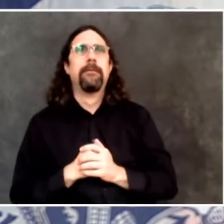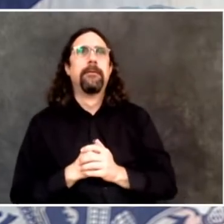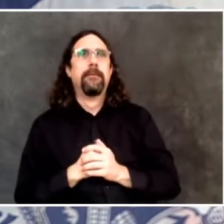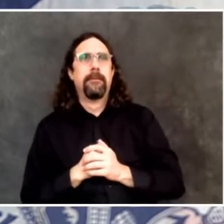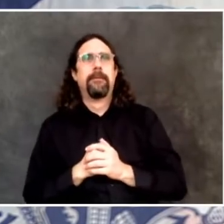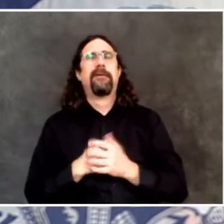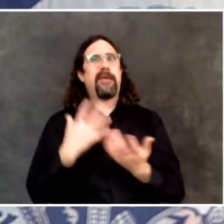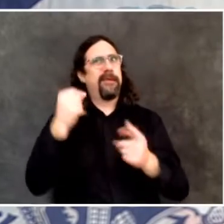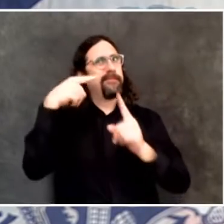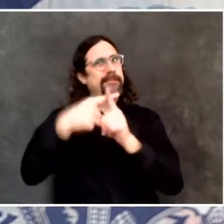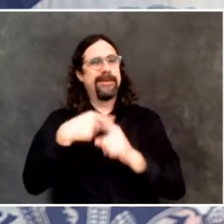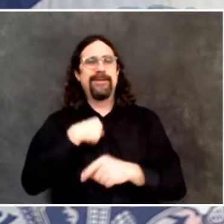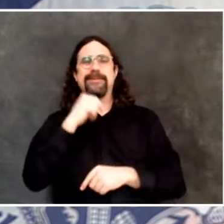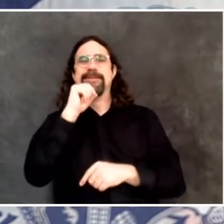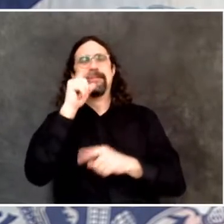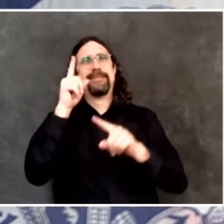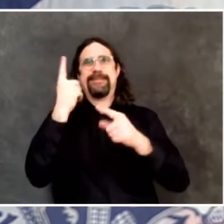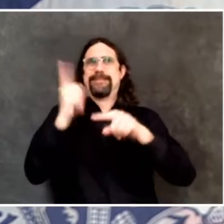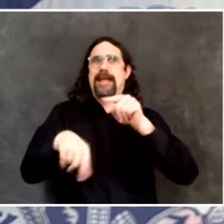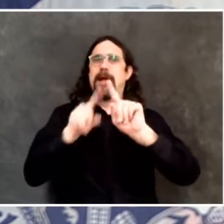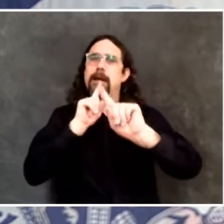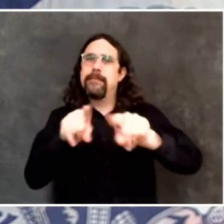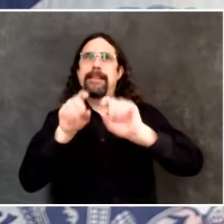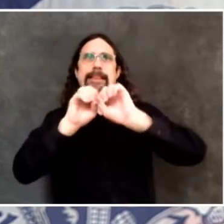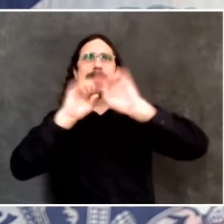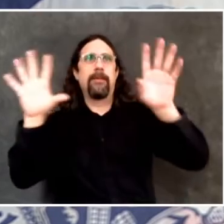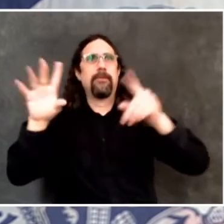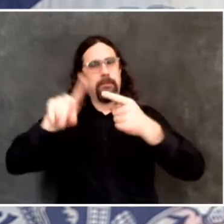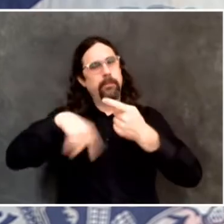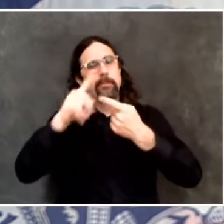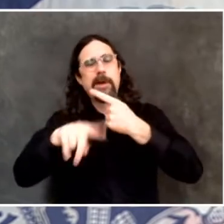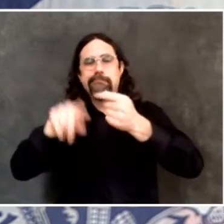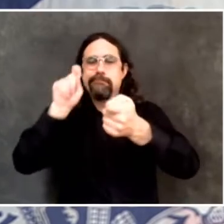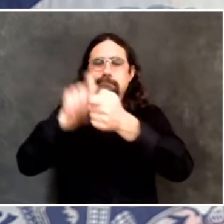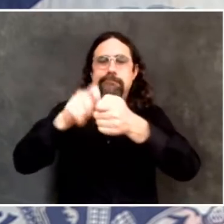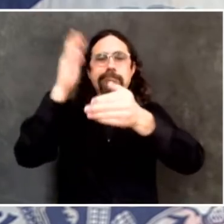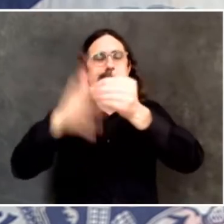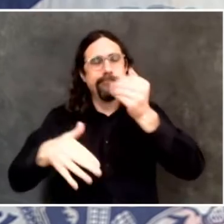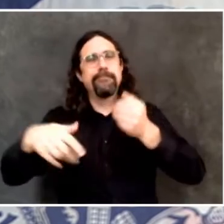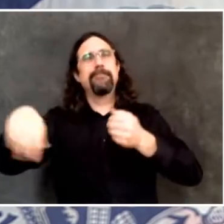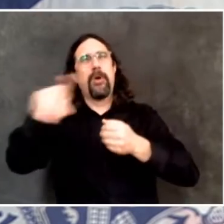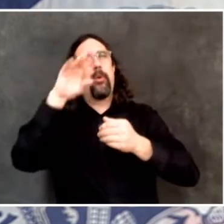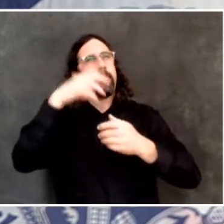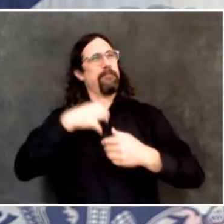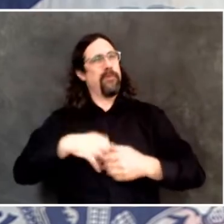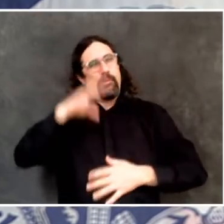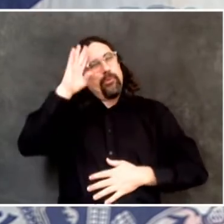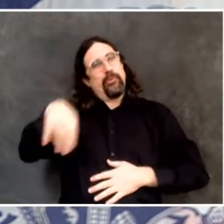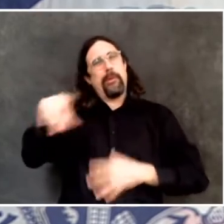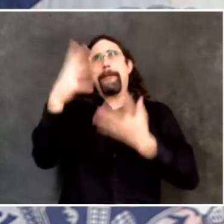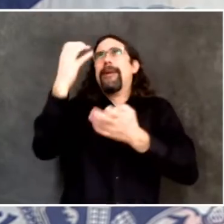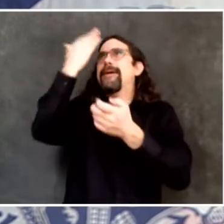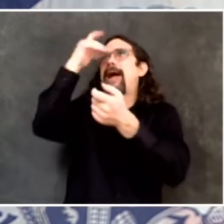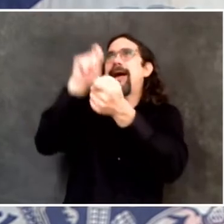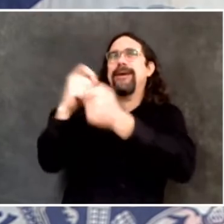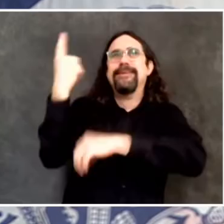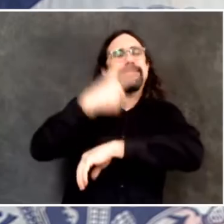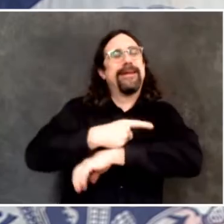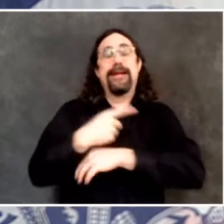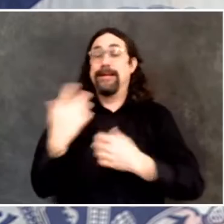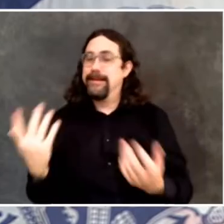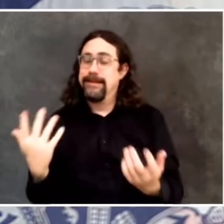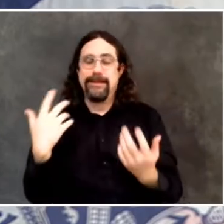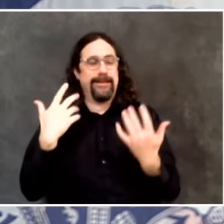that. But what we'll do is with every piece of new information, we'll update you, give you a sense of what it means. But